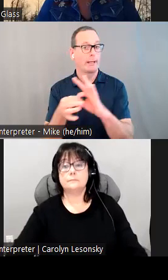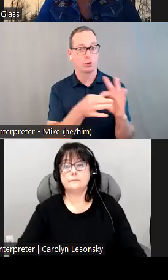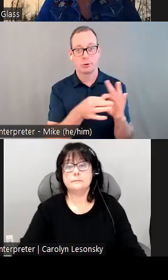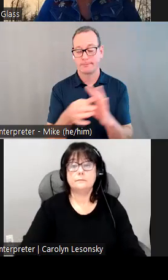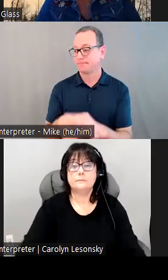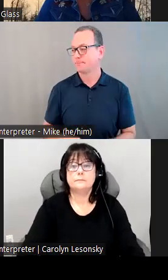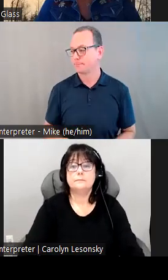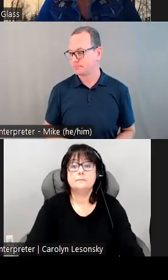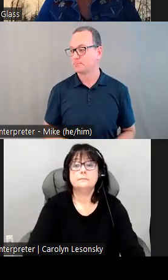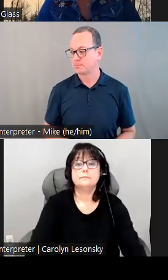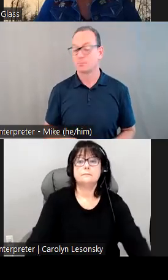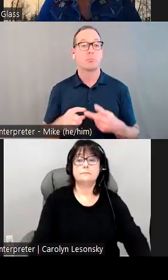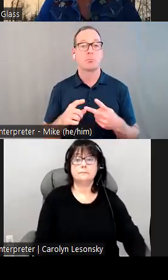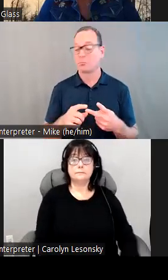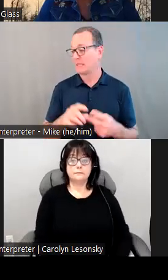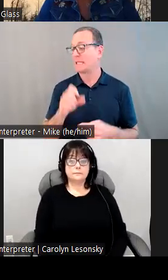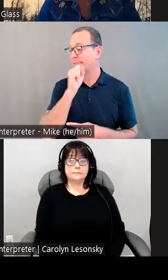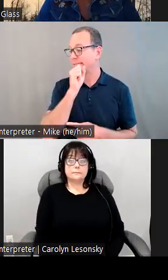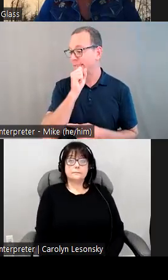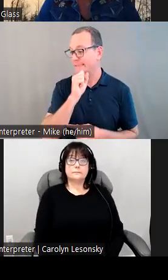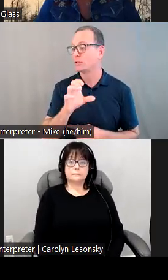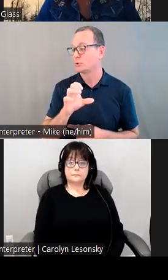Seeing our service coordination, how we're doing. Absolutely.